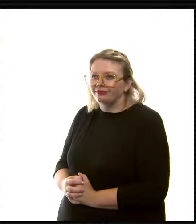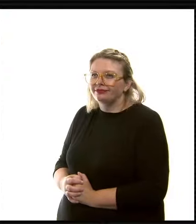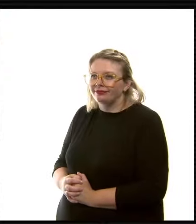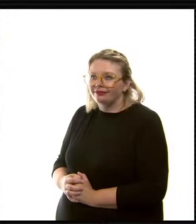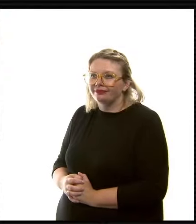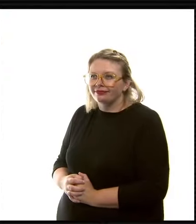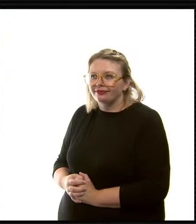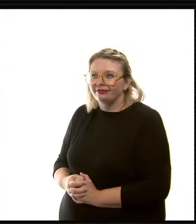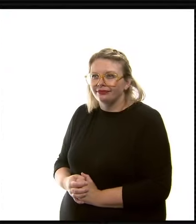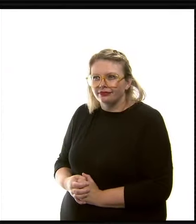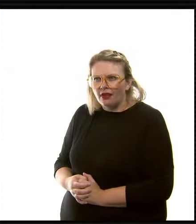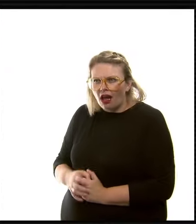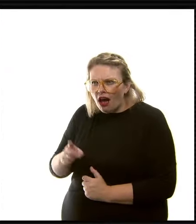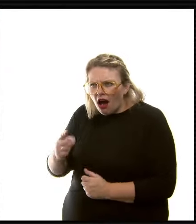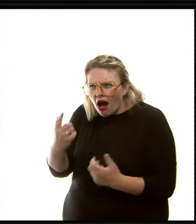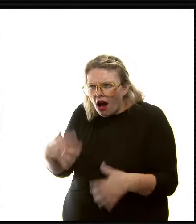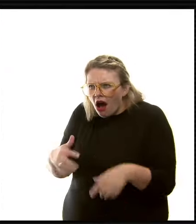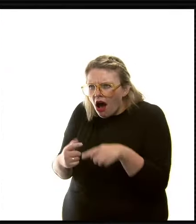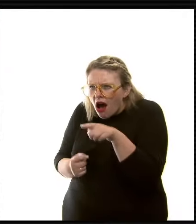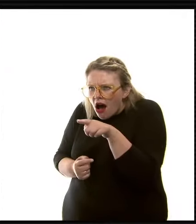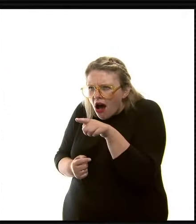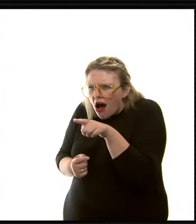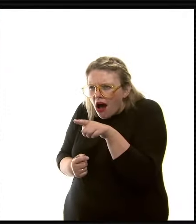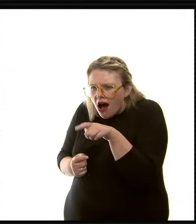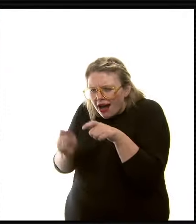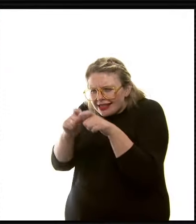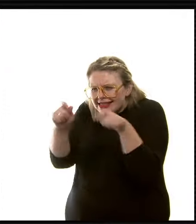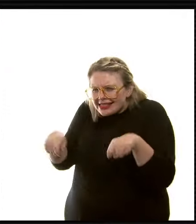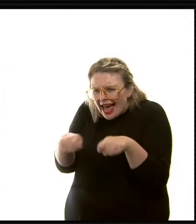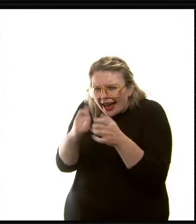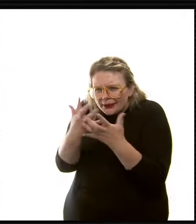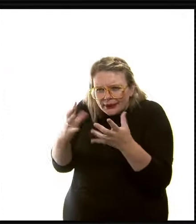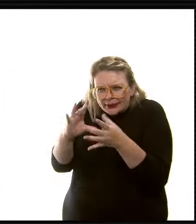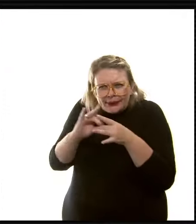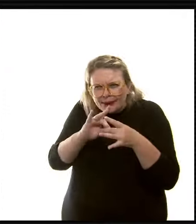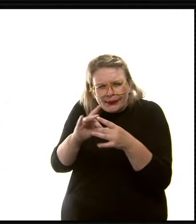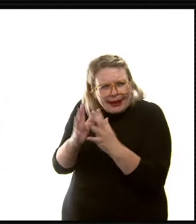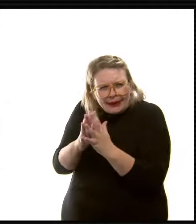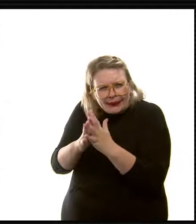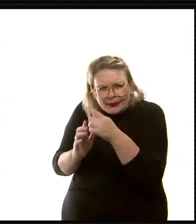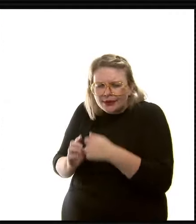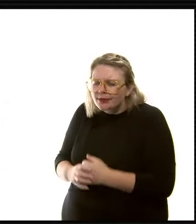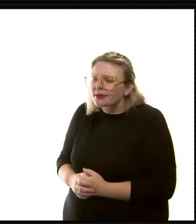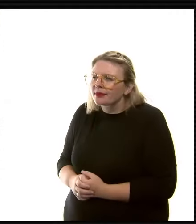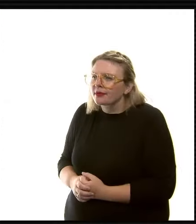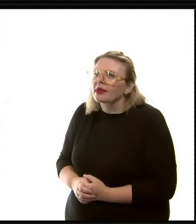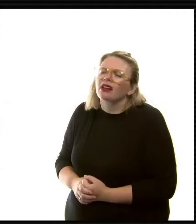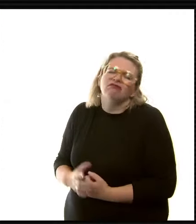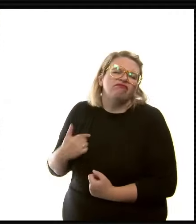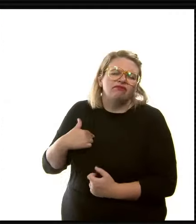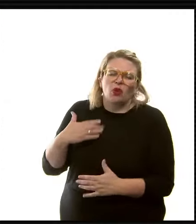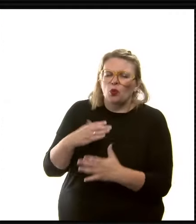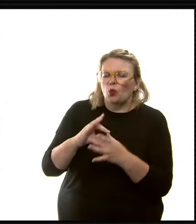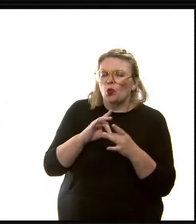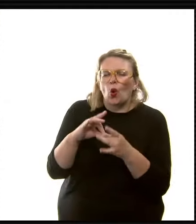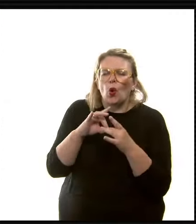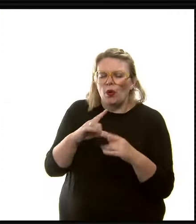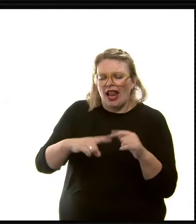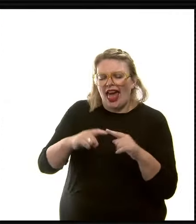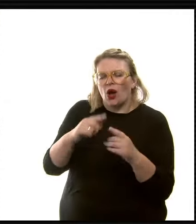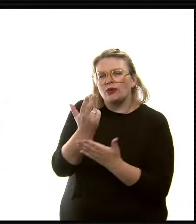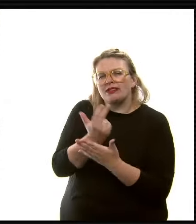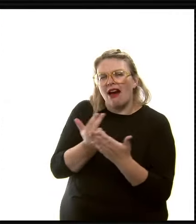these amazing sets come together? Well, we worked really closely with the LEGO designers. These sets have been in development